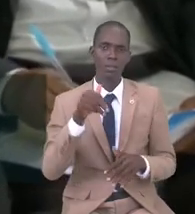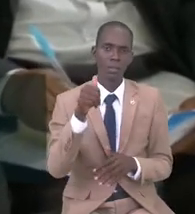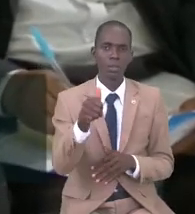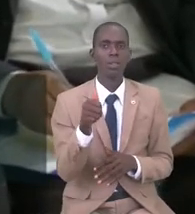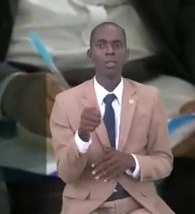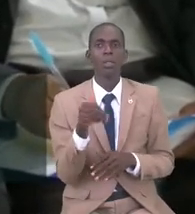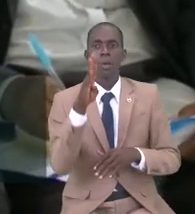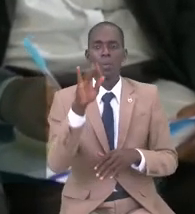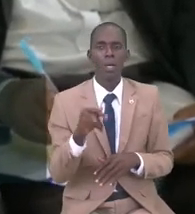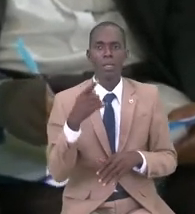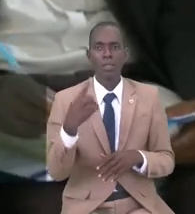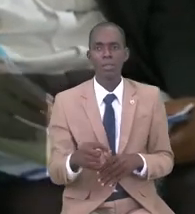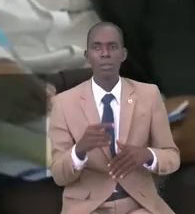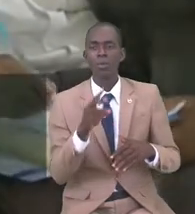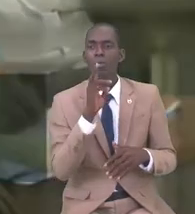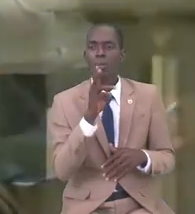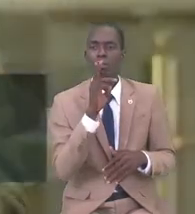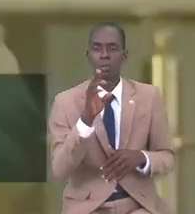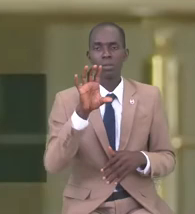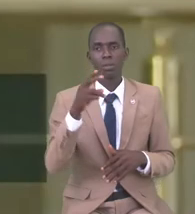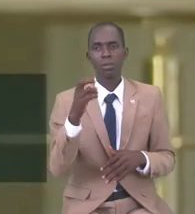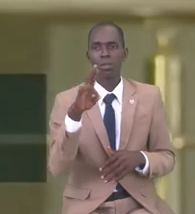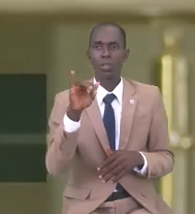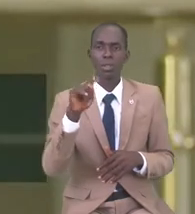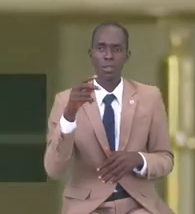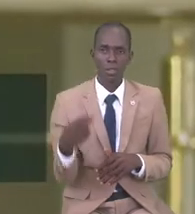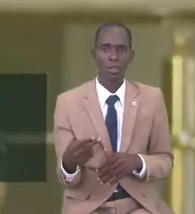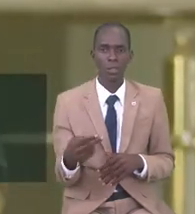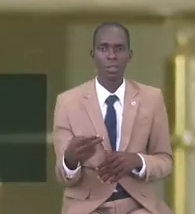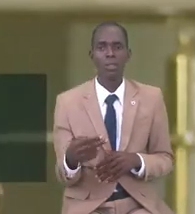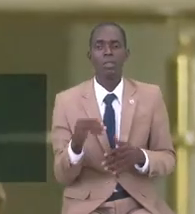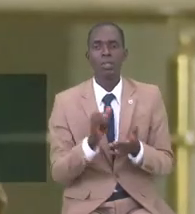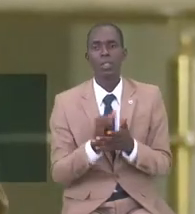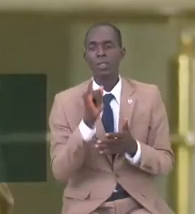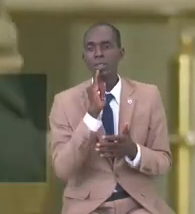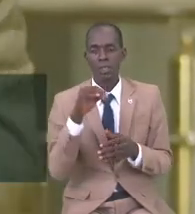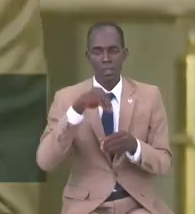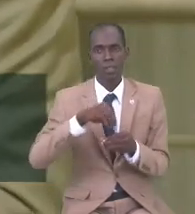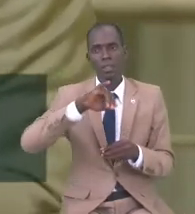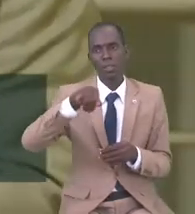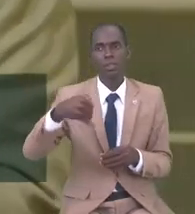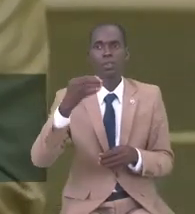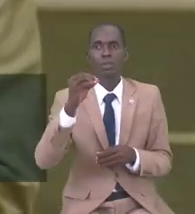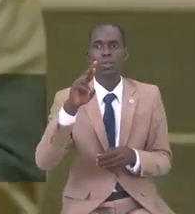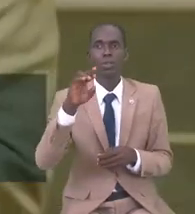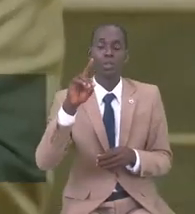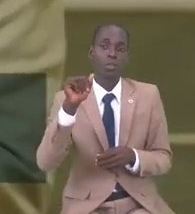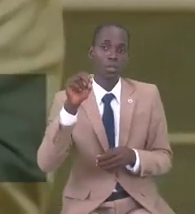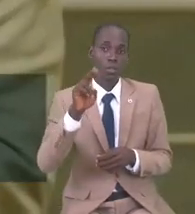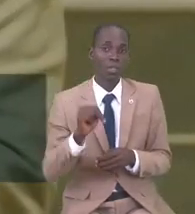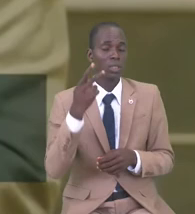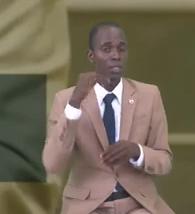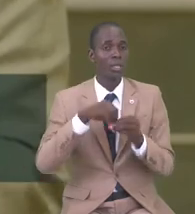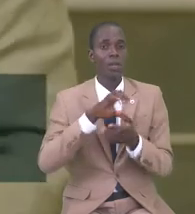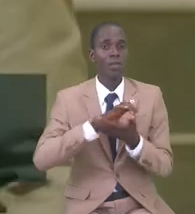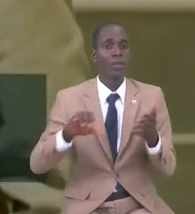by the brook Cherith that is before Jordan. Look at verse 4. It